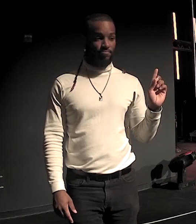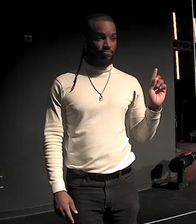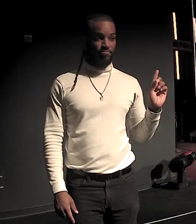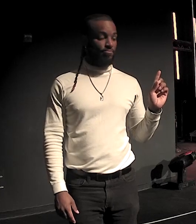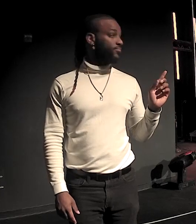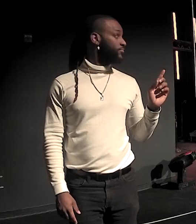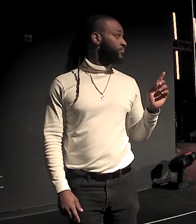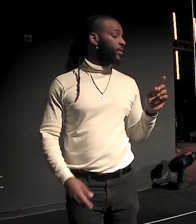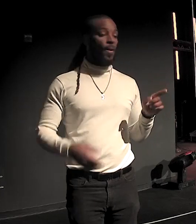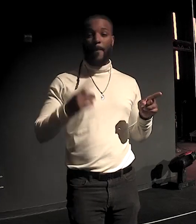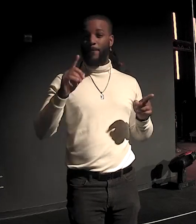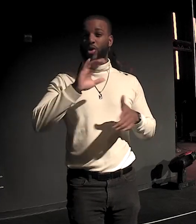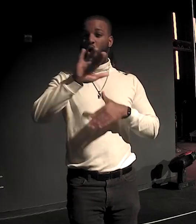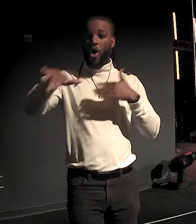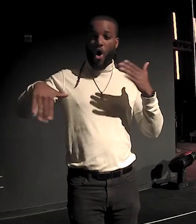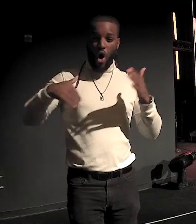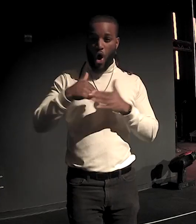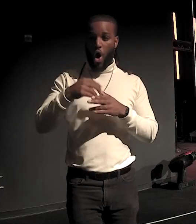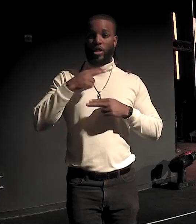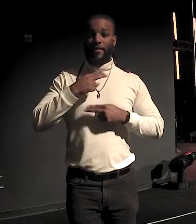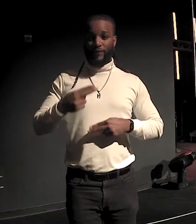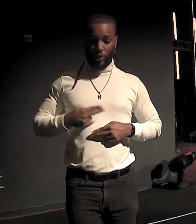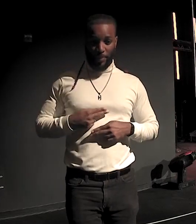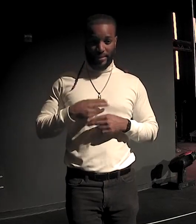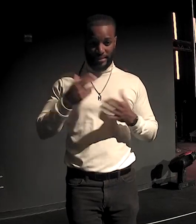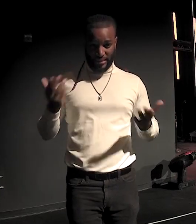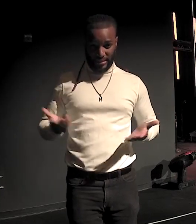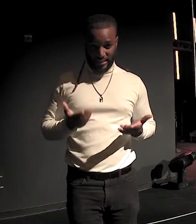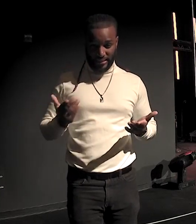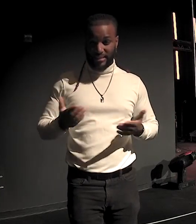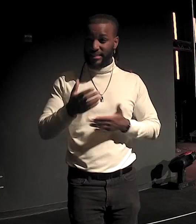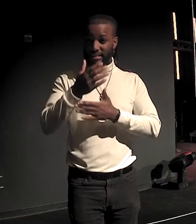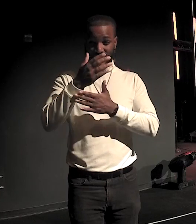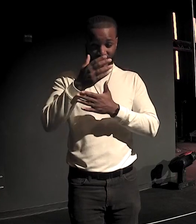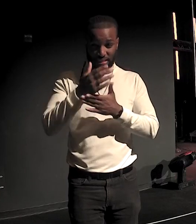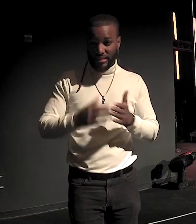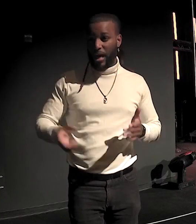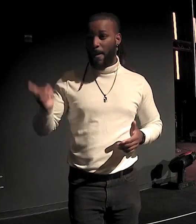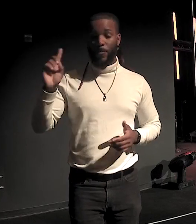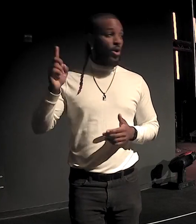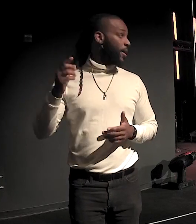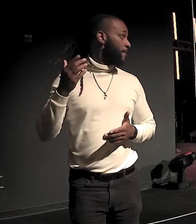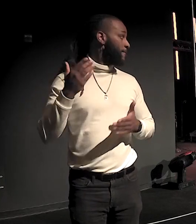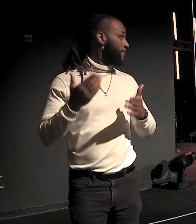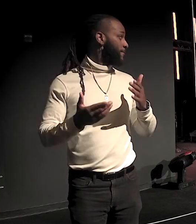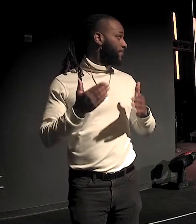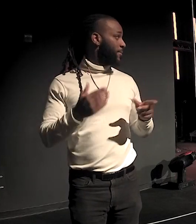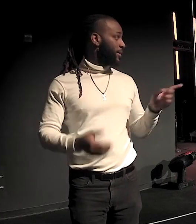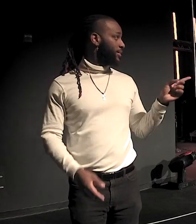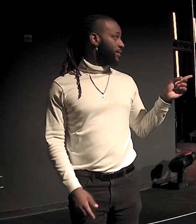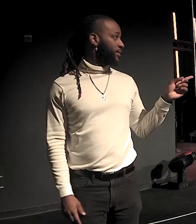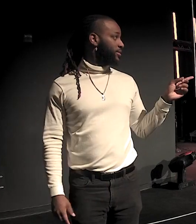And during all of human existence, somewhere, maybe this